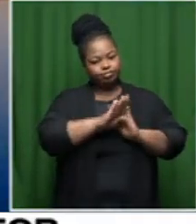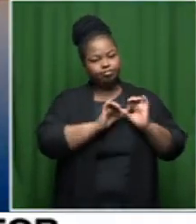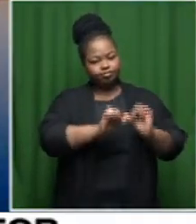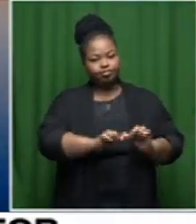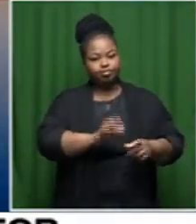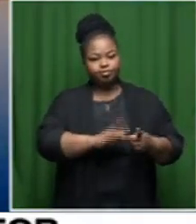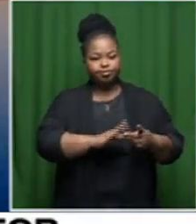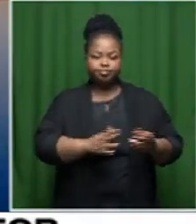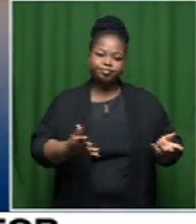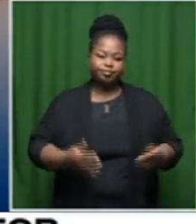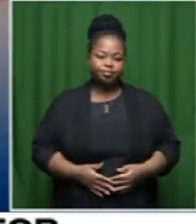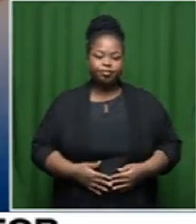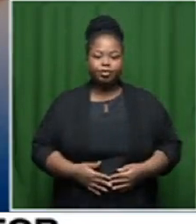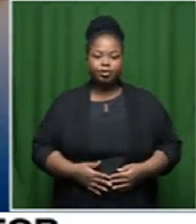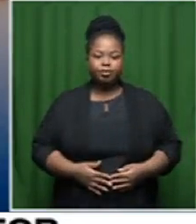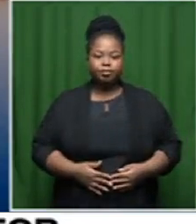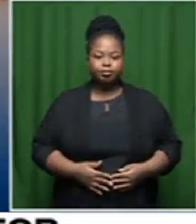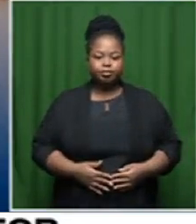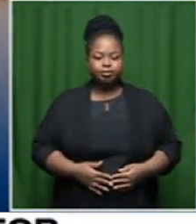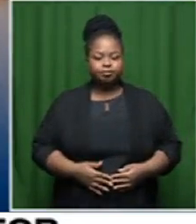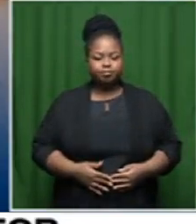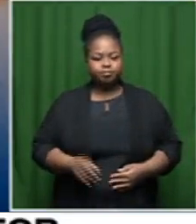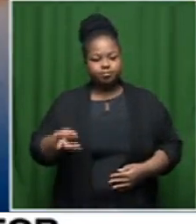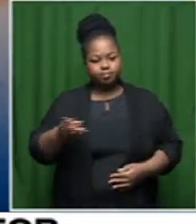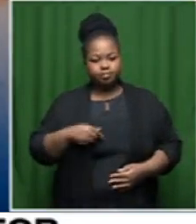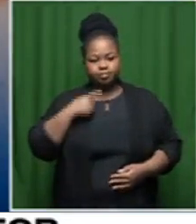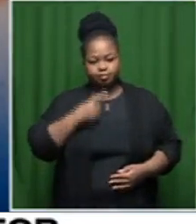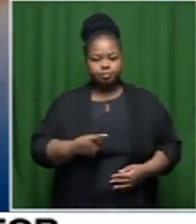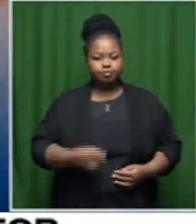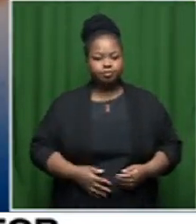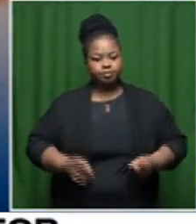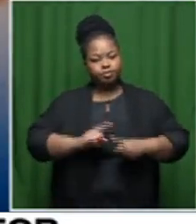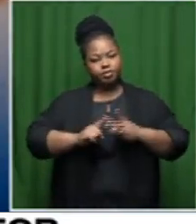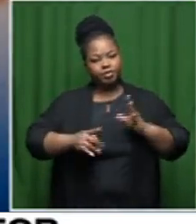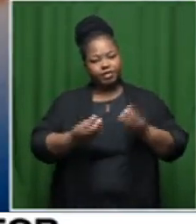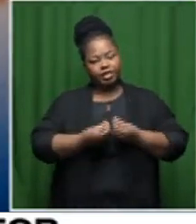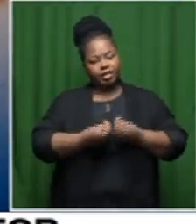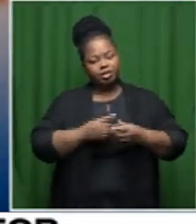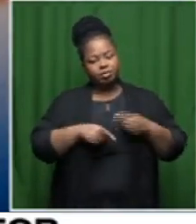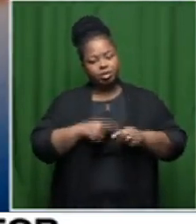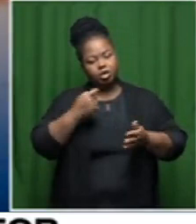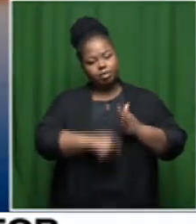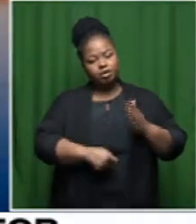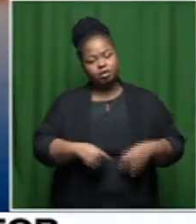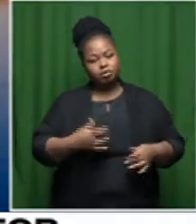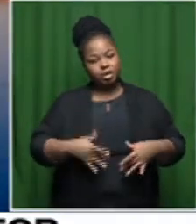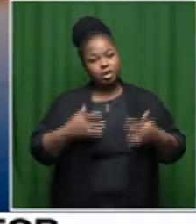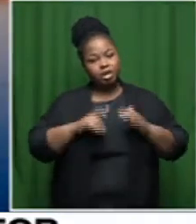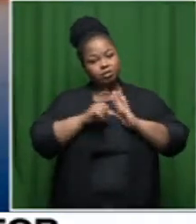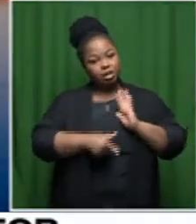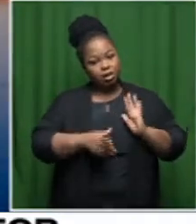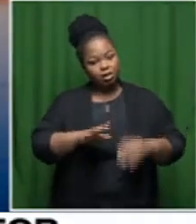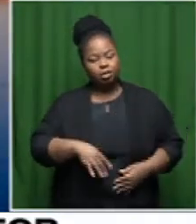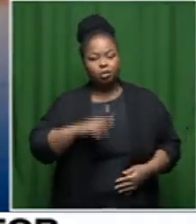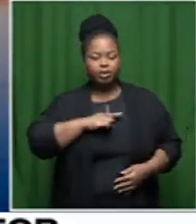And then I go into, like I said earlier, the different things that go into pricing. You need to consider your lifestyle because you need